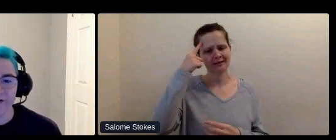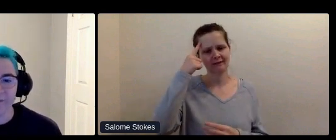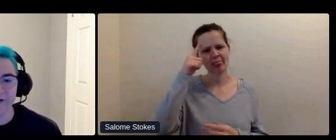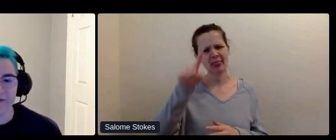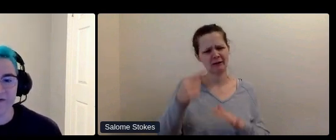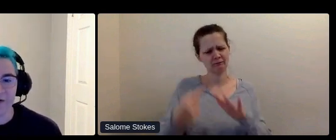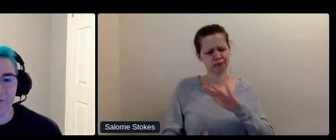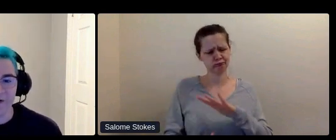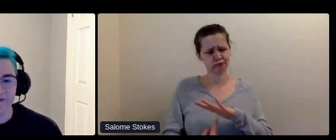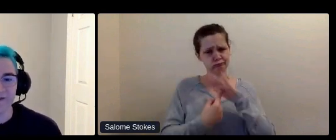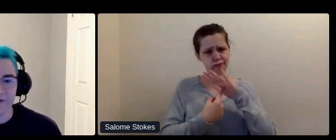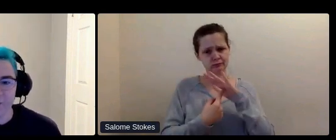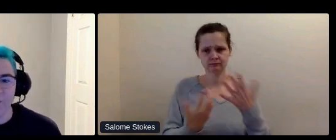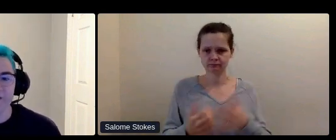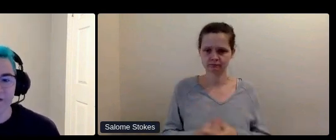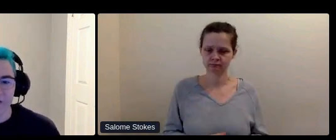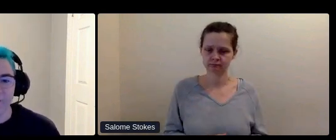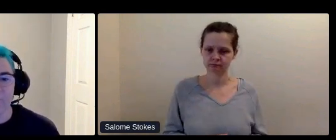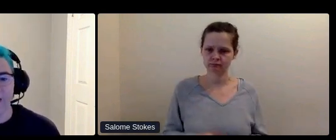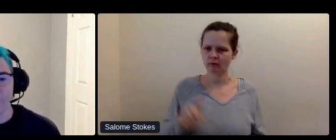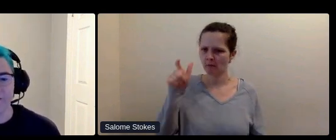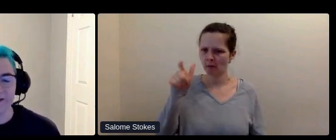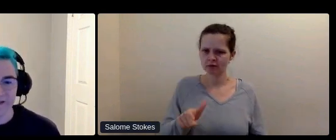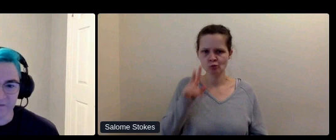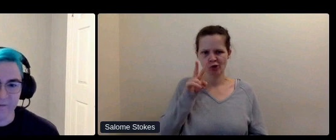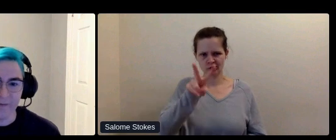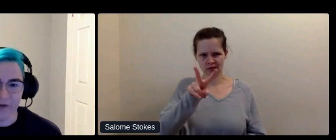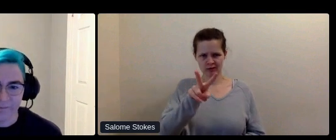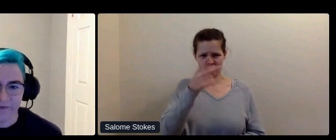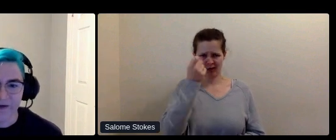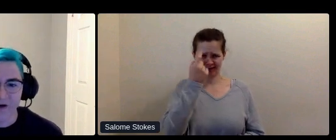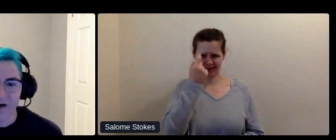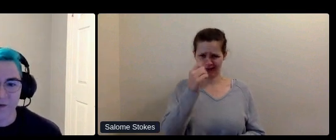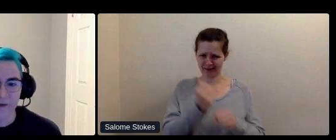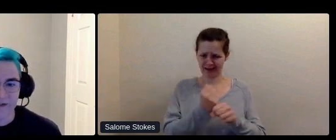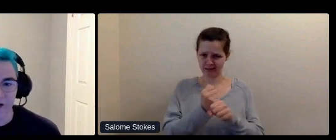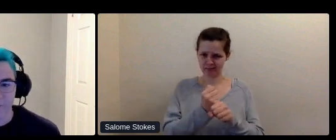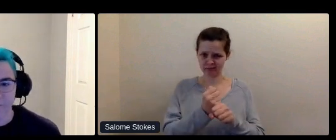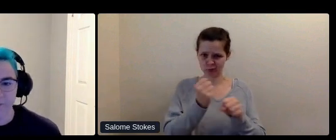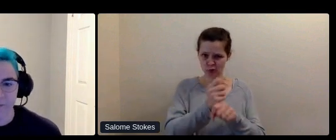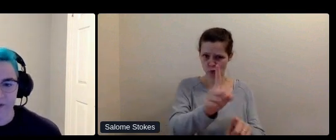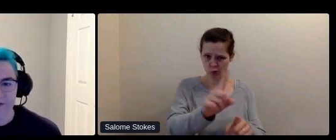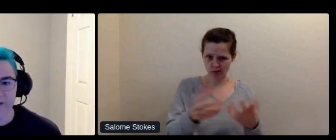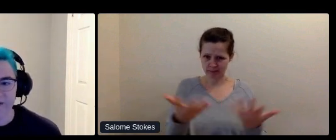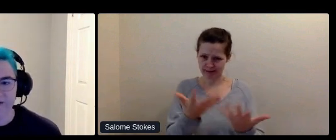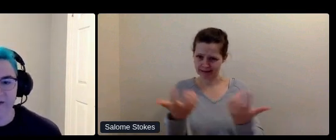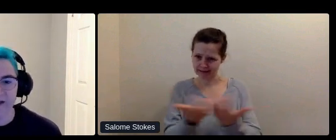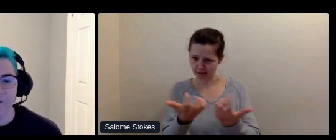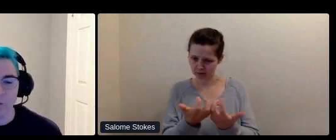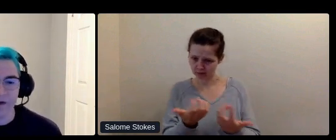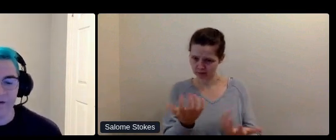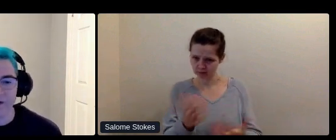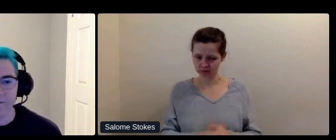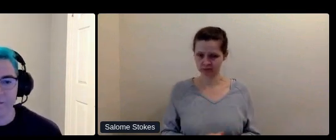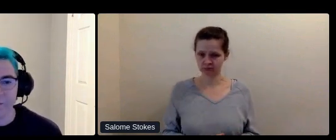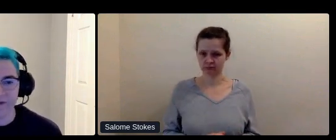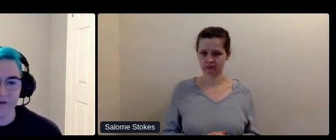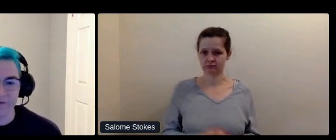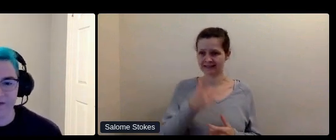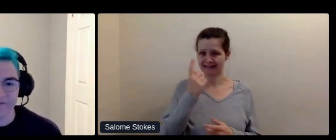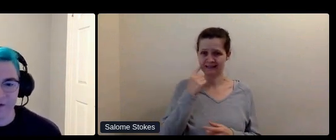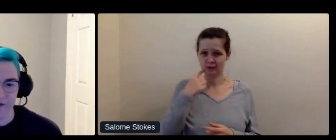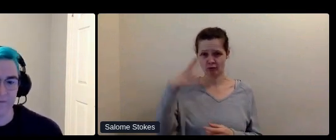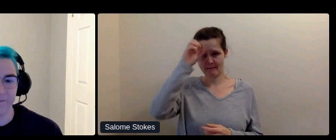do players know what to do, where to go, and what they need to remember? Are there ways to help them remember these things, and what